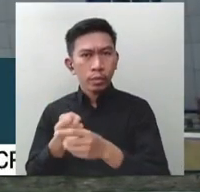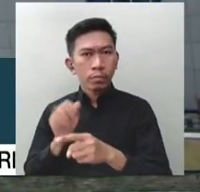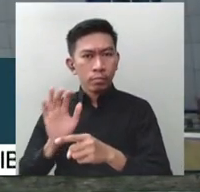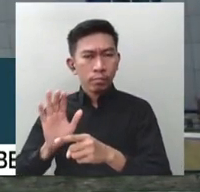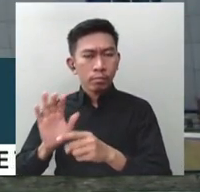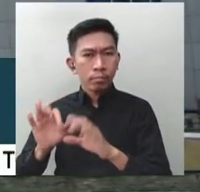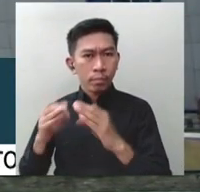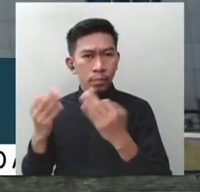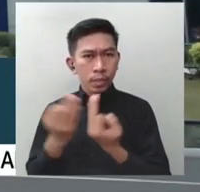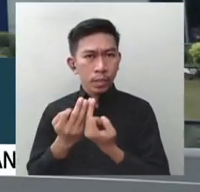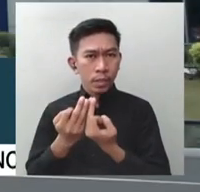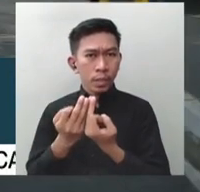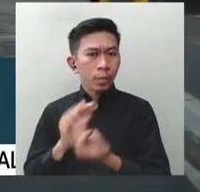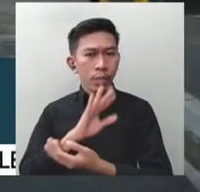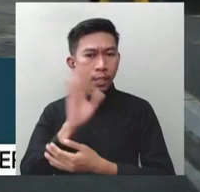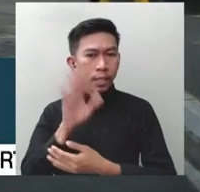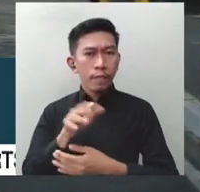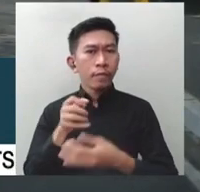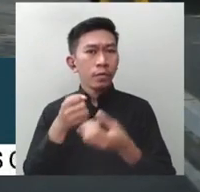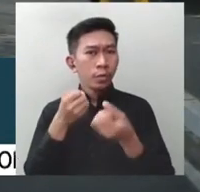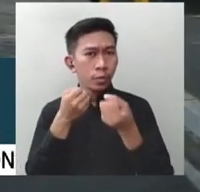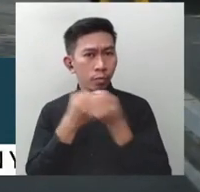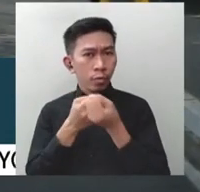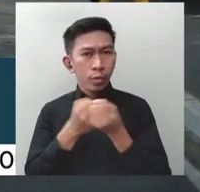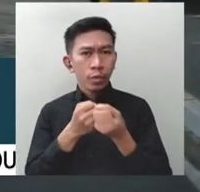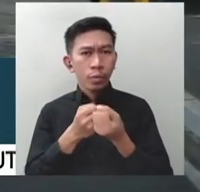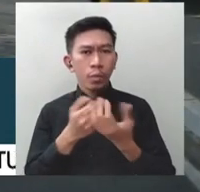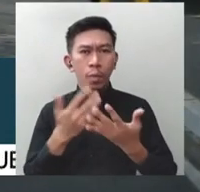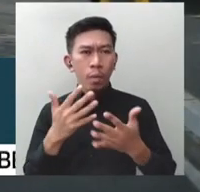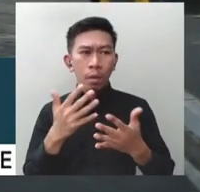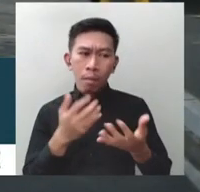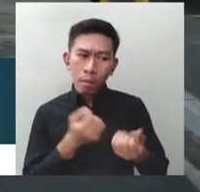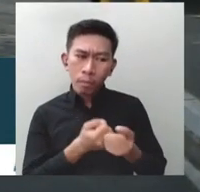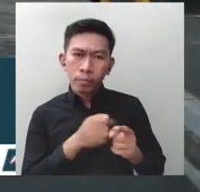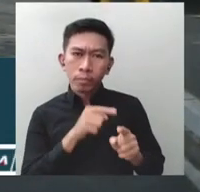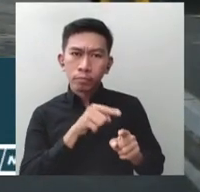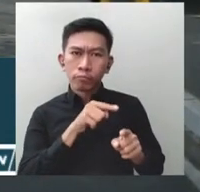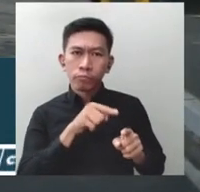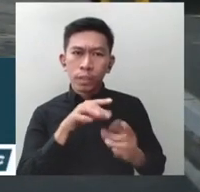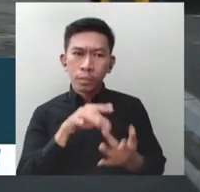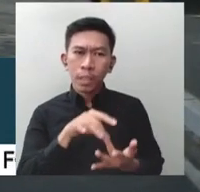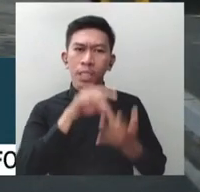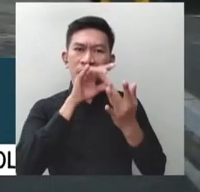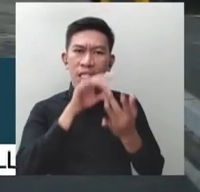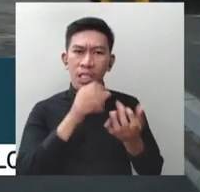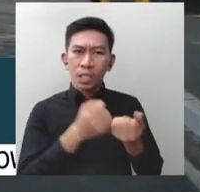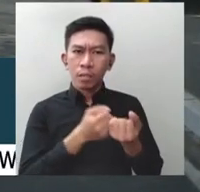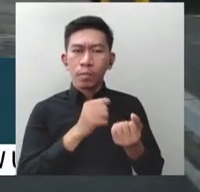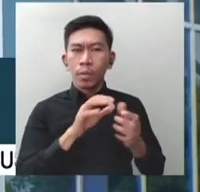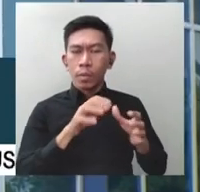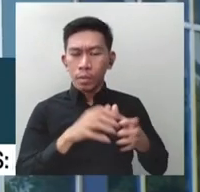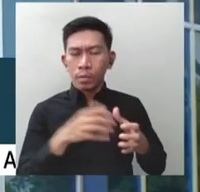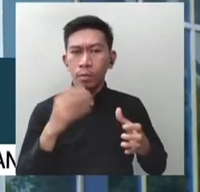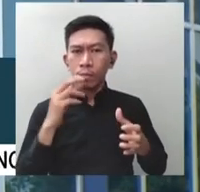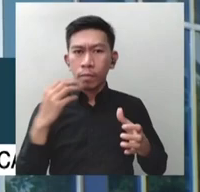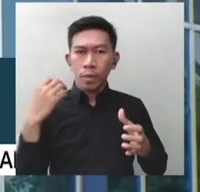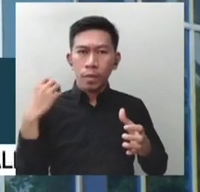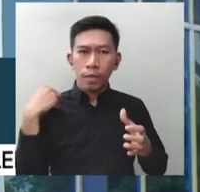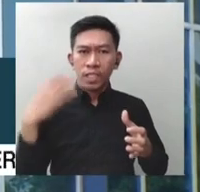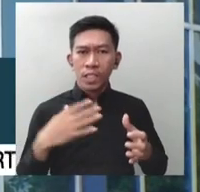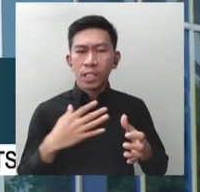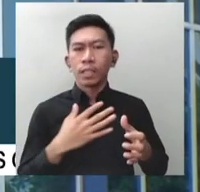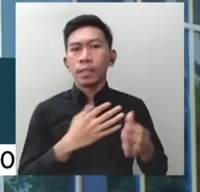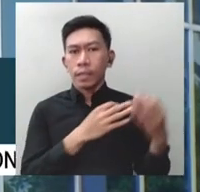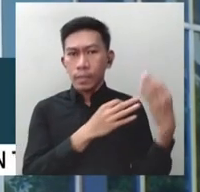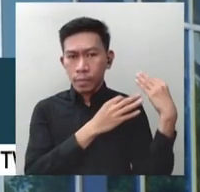will never tolerate, and will not give any special treatment with respect to this case, particularly to those 6 or 8 police personnel involved in